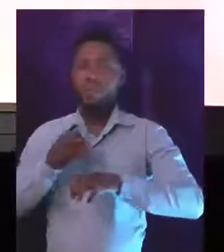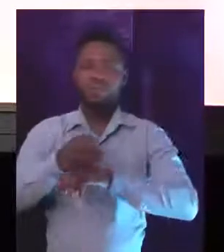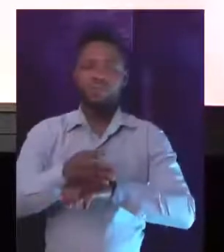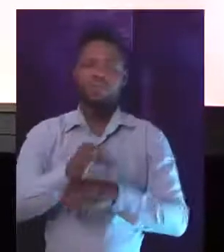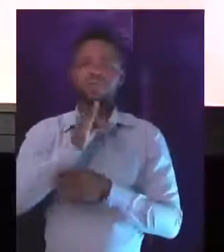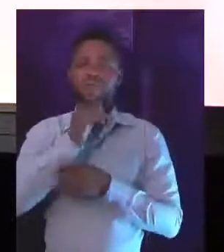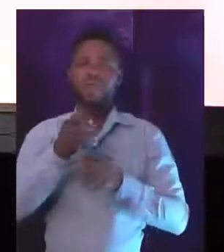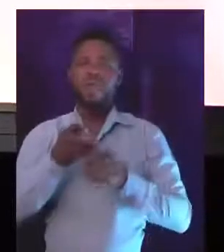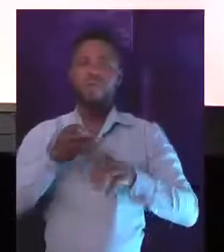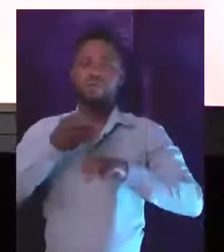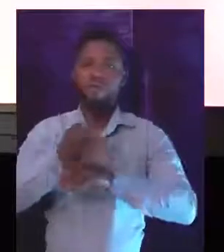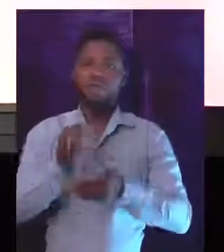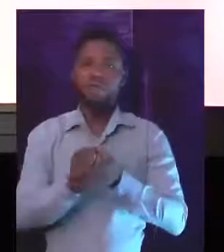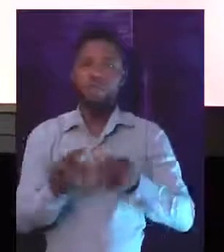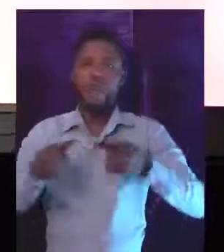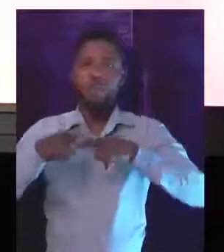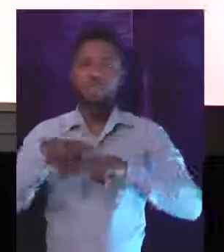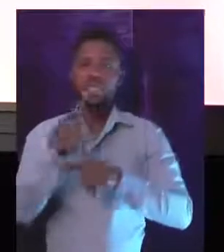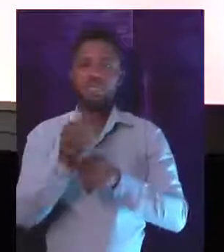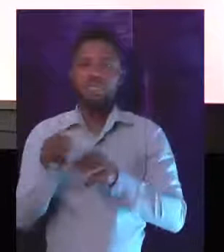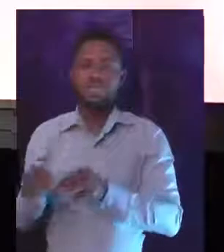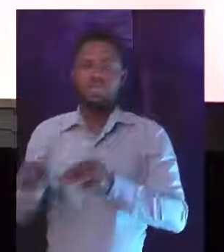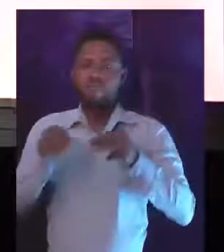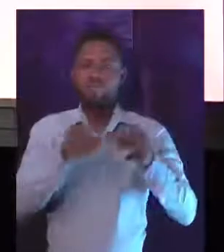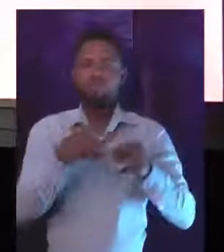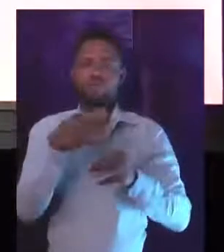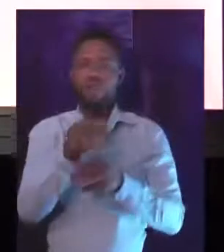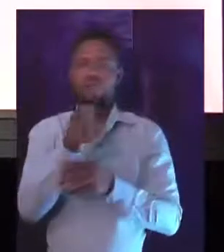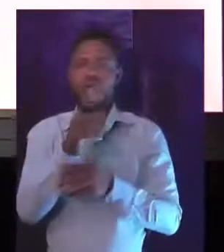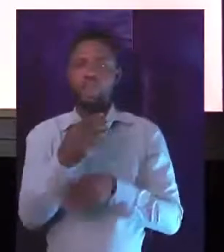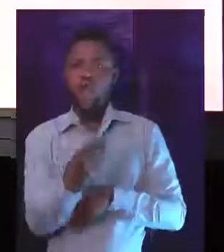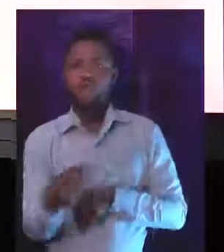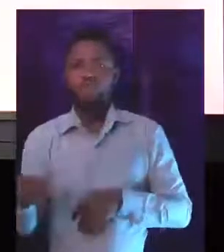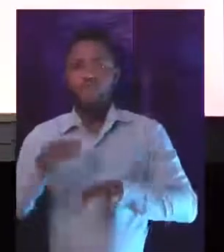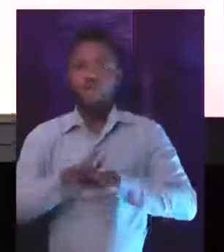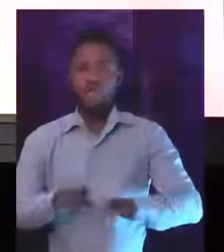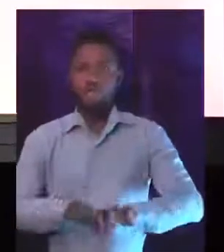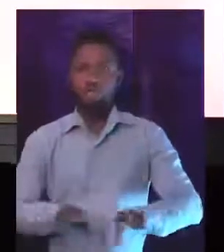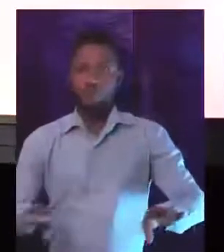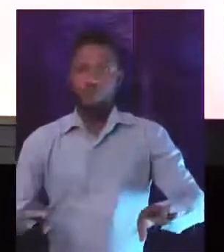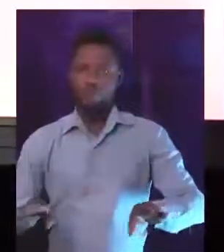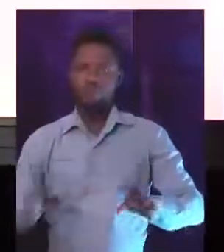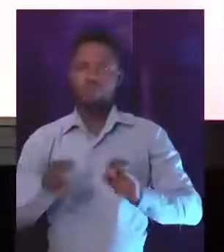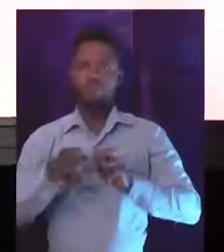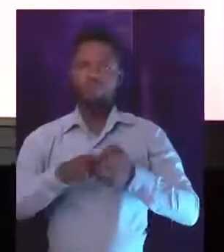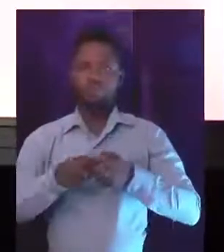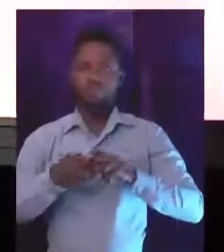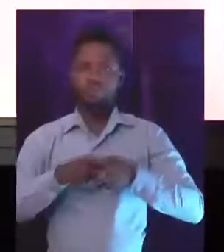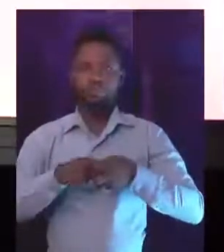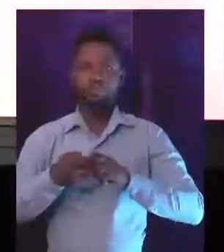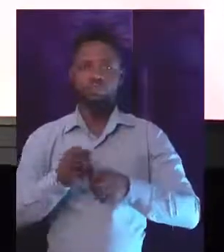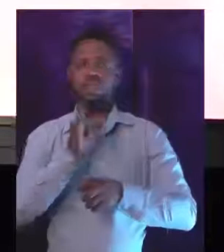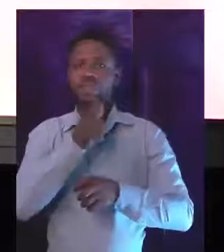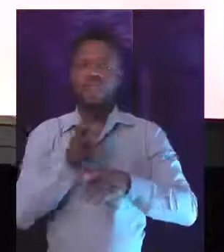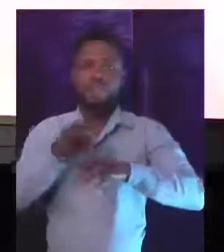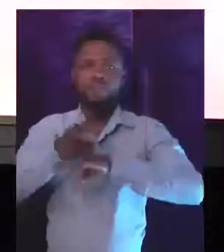Frictional force. Frictional force is a force which opposes the motion of an object on a surface.